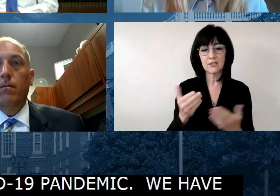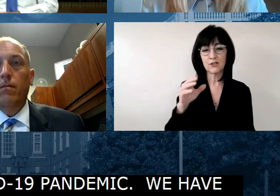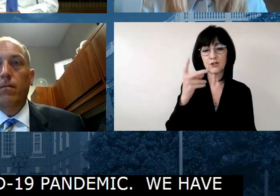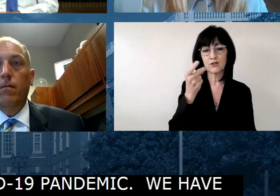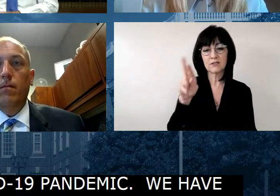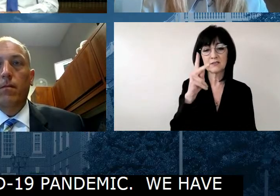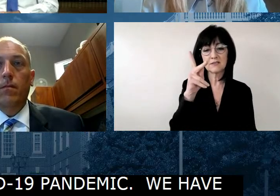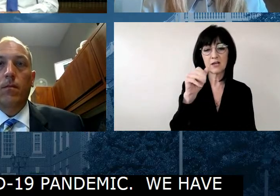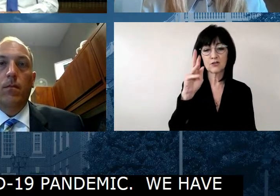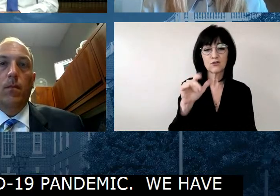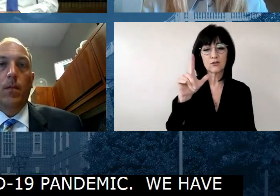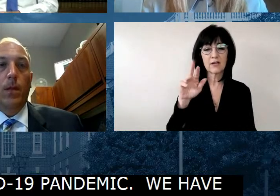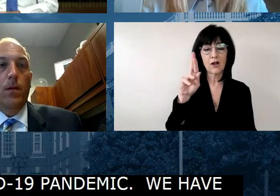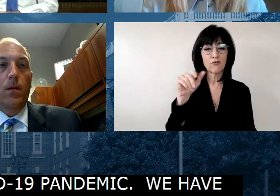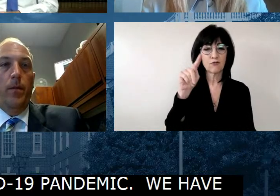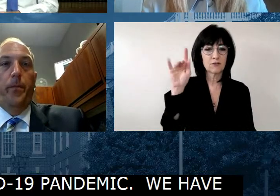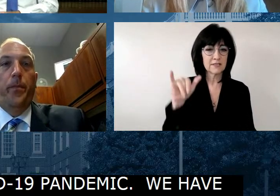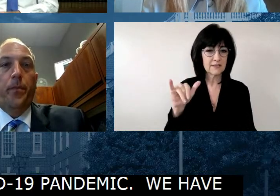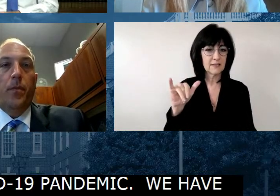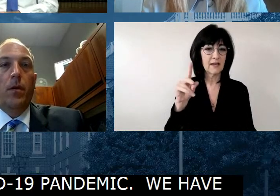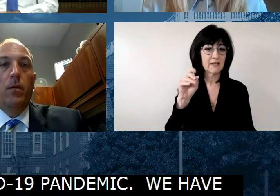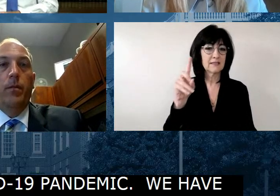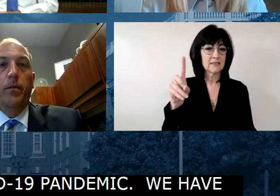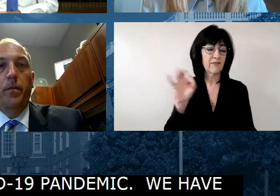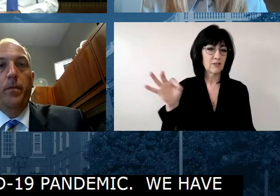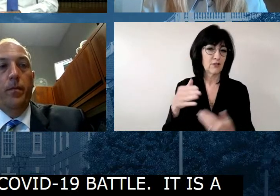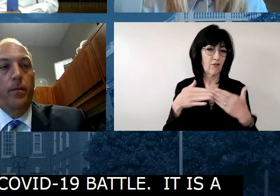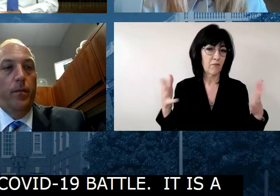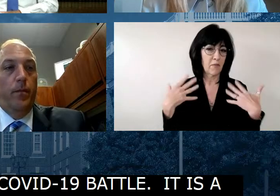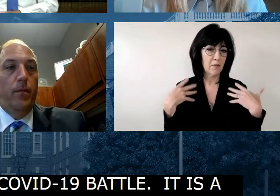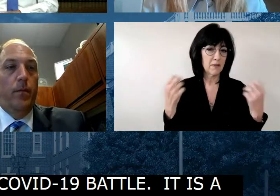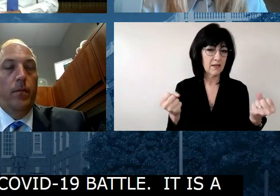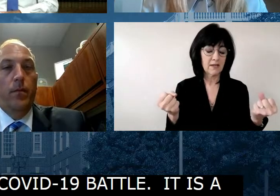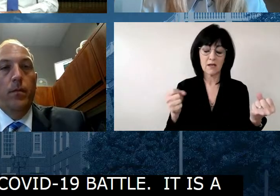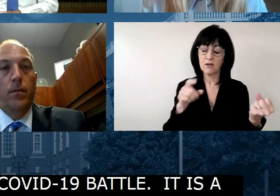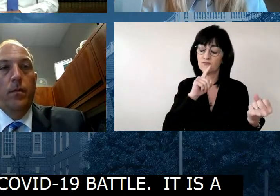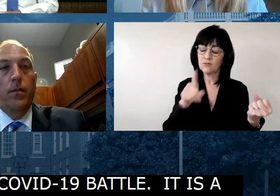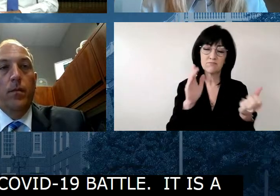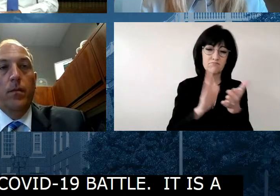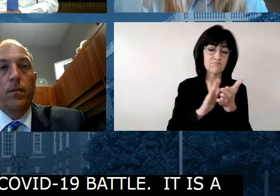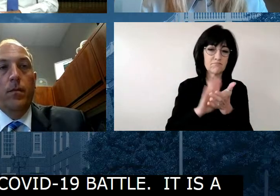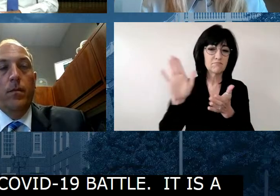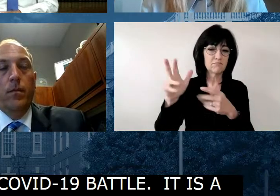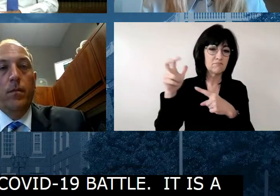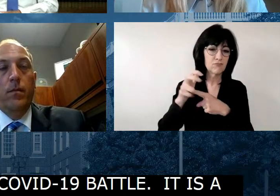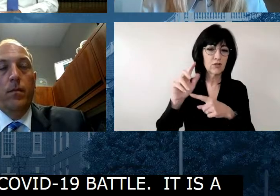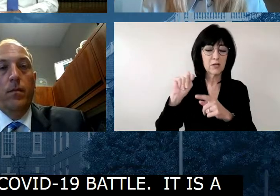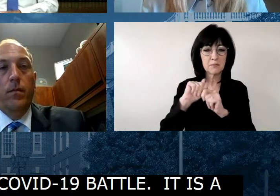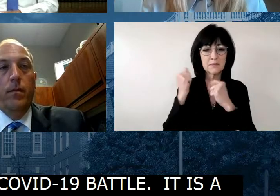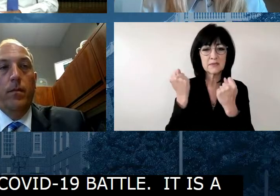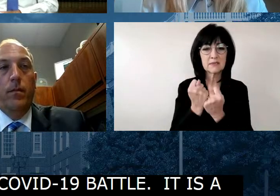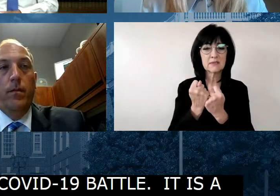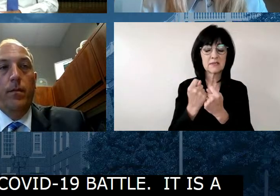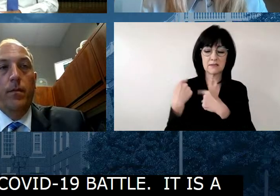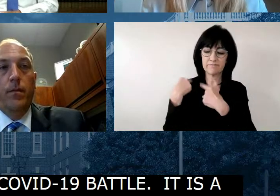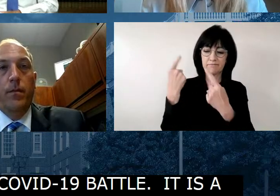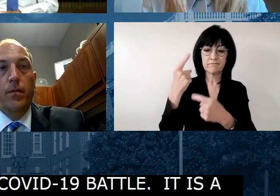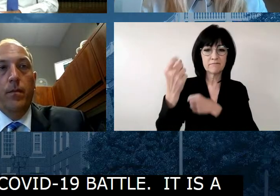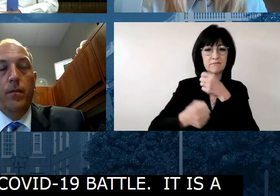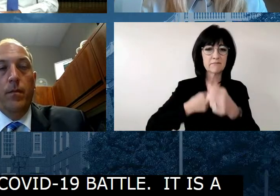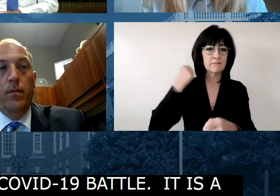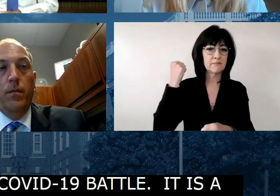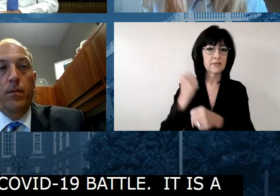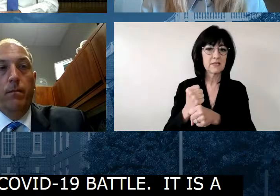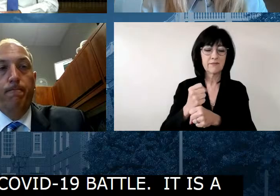of the Division of Public Health. I can't say enough, Dr. Rattay, about you and your team and what they've been through this past year. Of